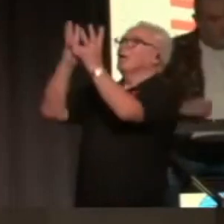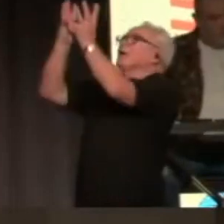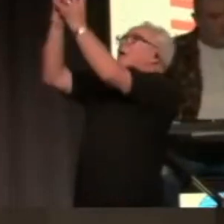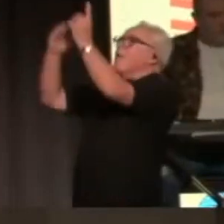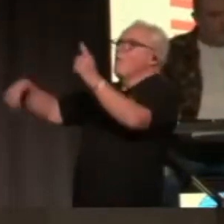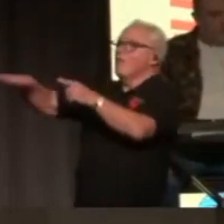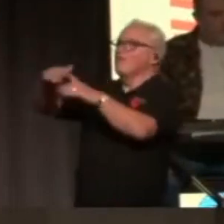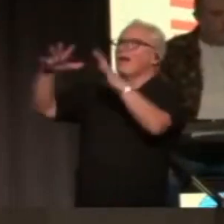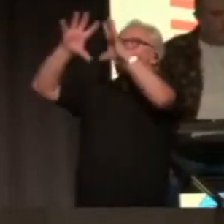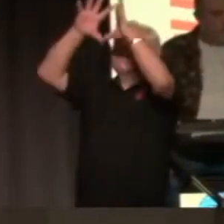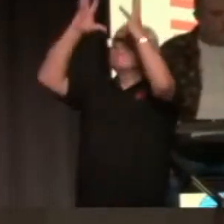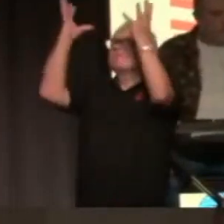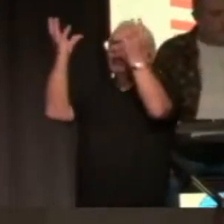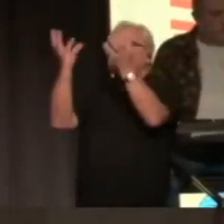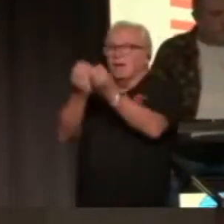everything.